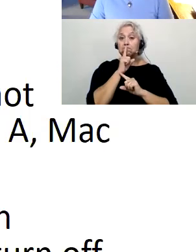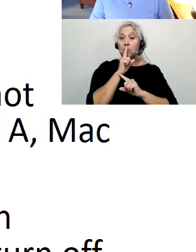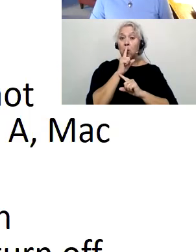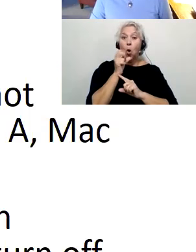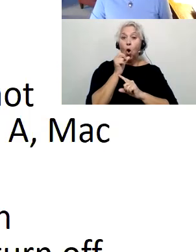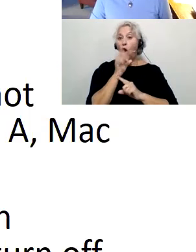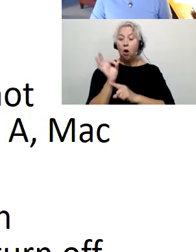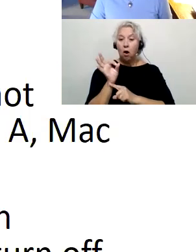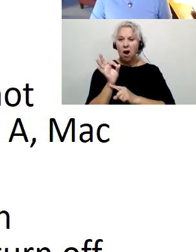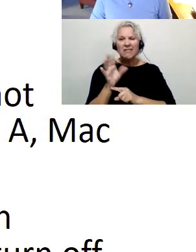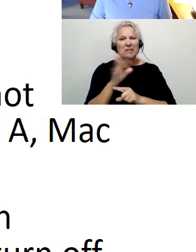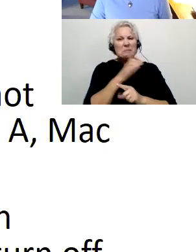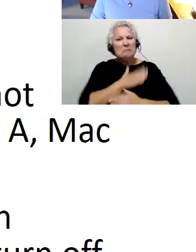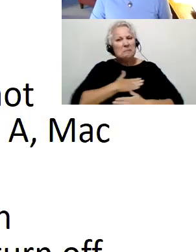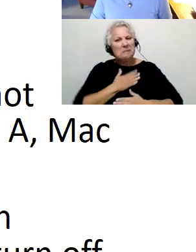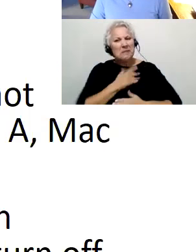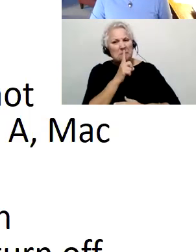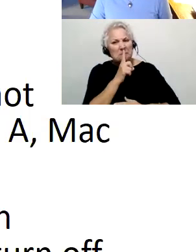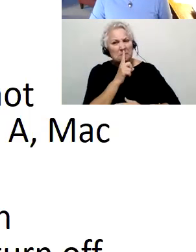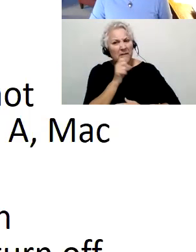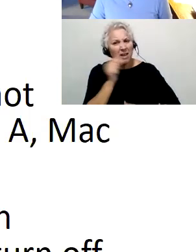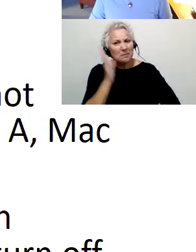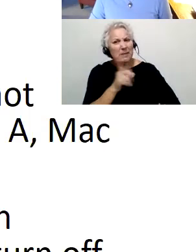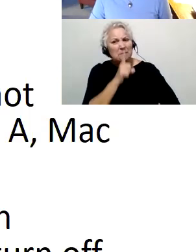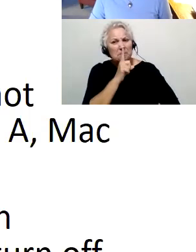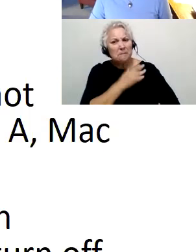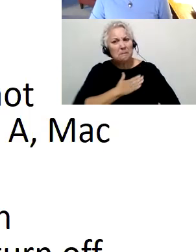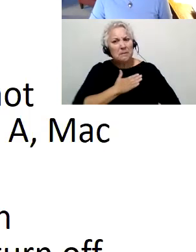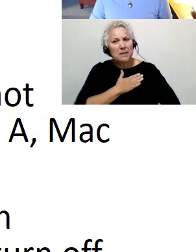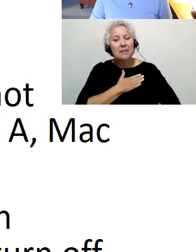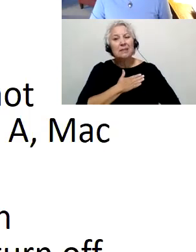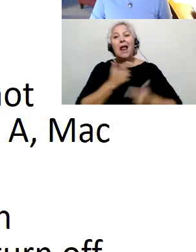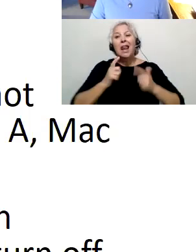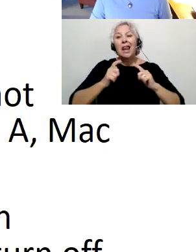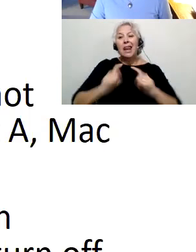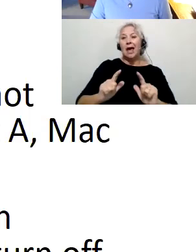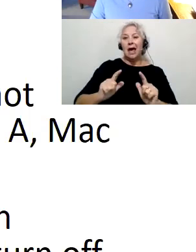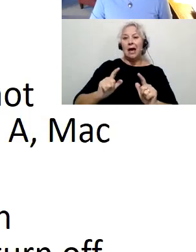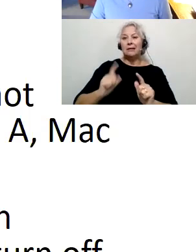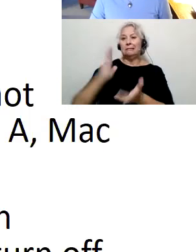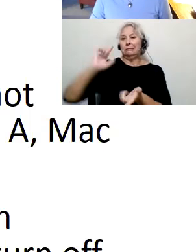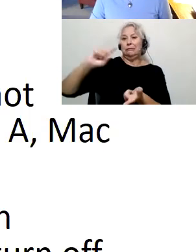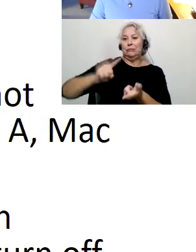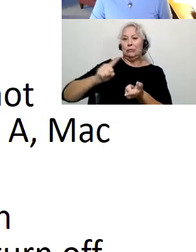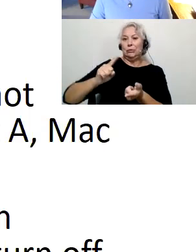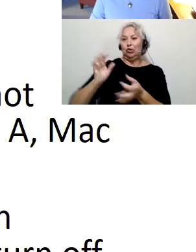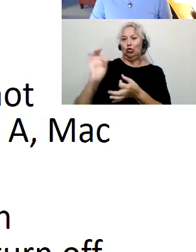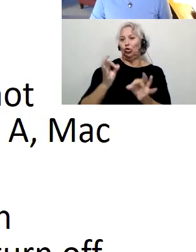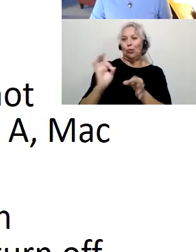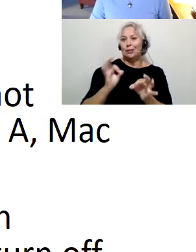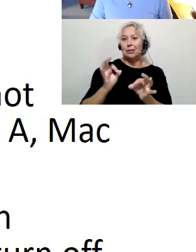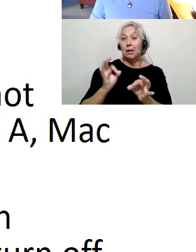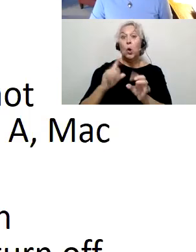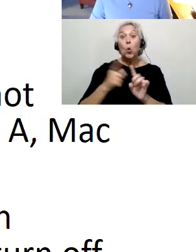We do ask that you stay muted when not speaking to allow less distractions, but click unmute